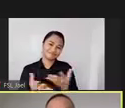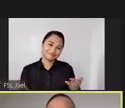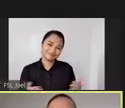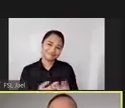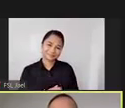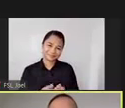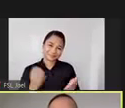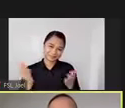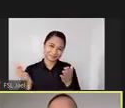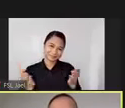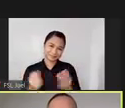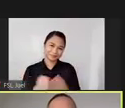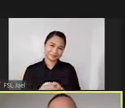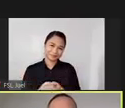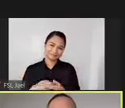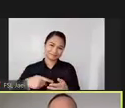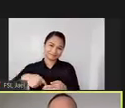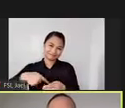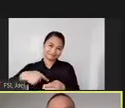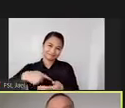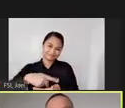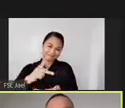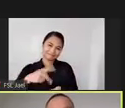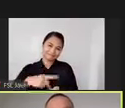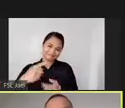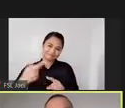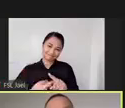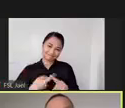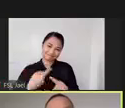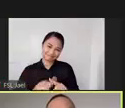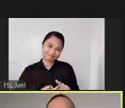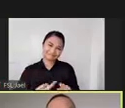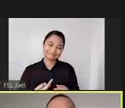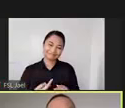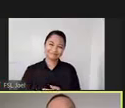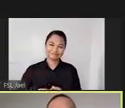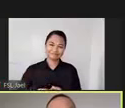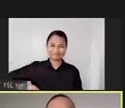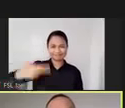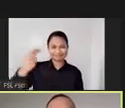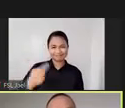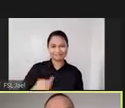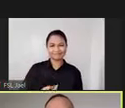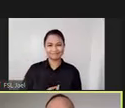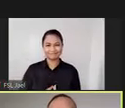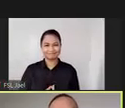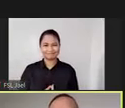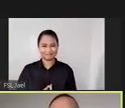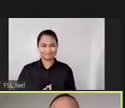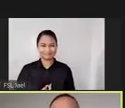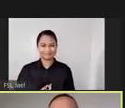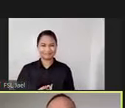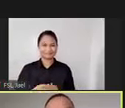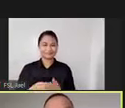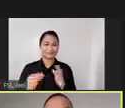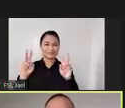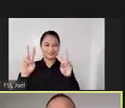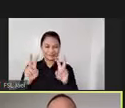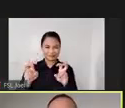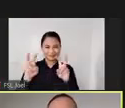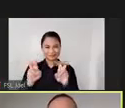naririnig niyong submetering, maraming entrepreneurial Pinoy na gumagawa niyan. However, this has